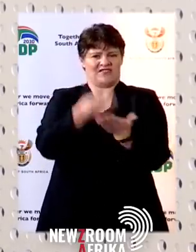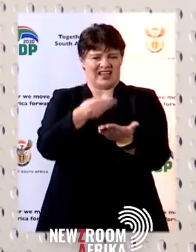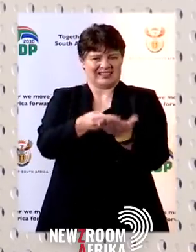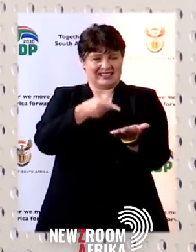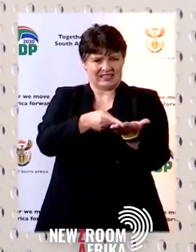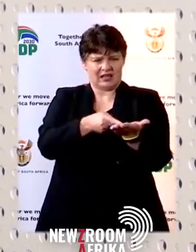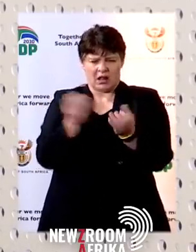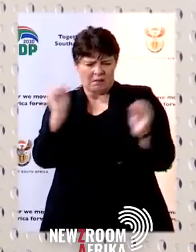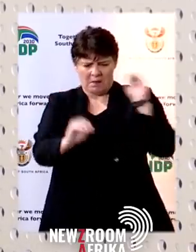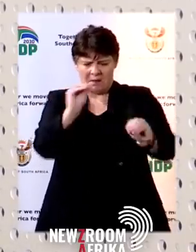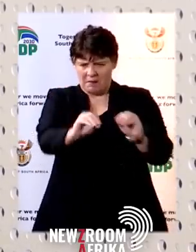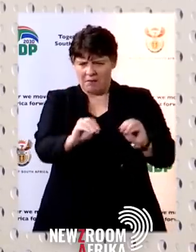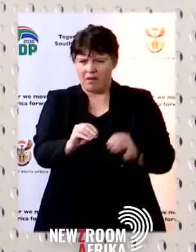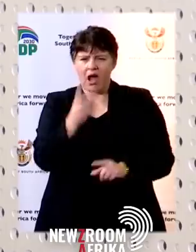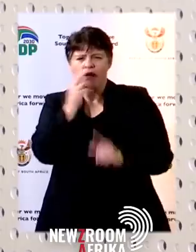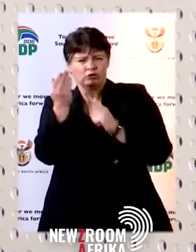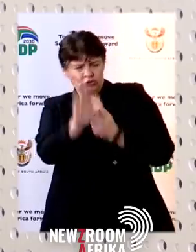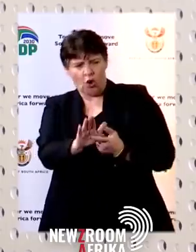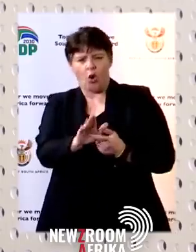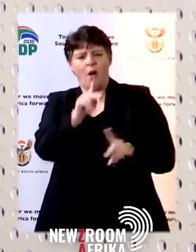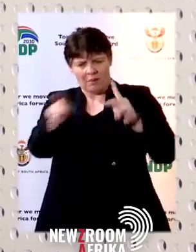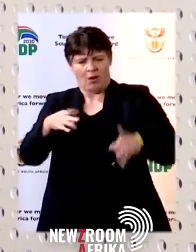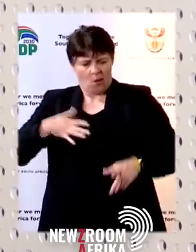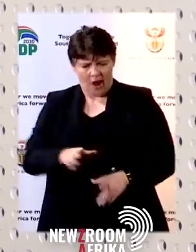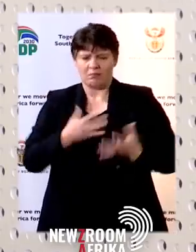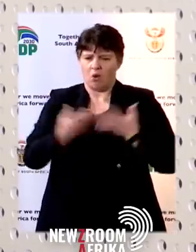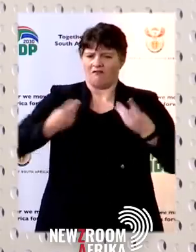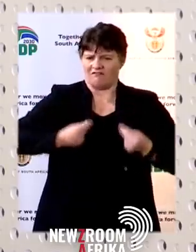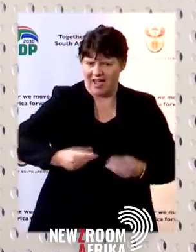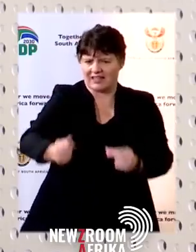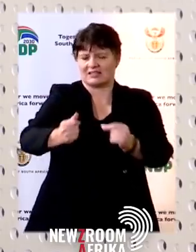things, quicker, faster, and reliable.